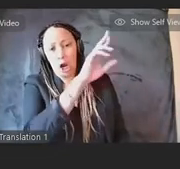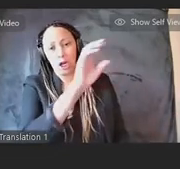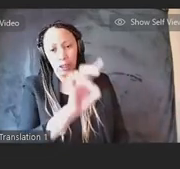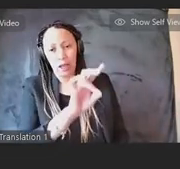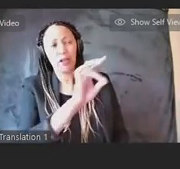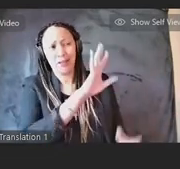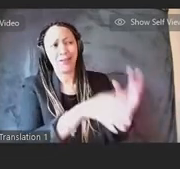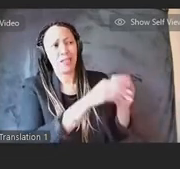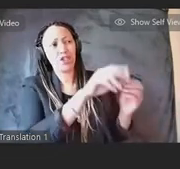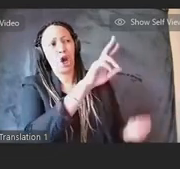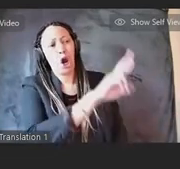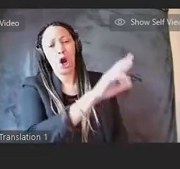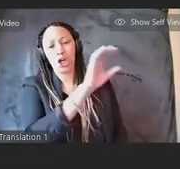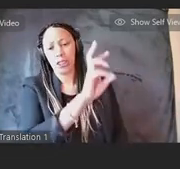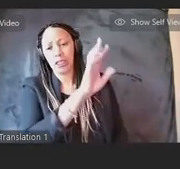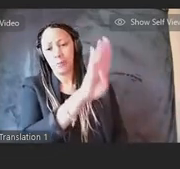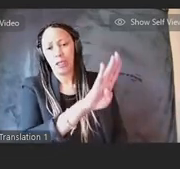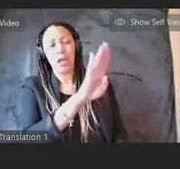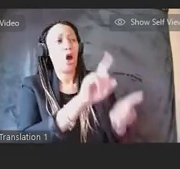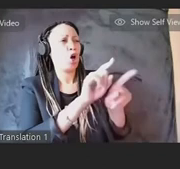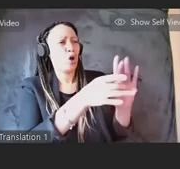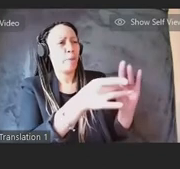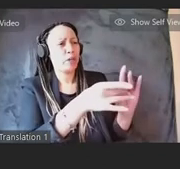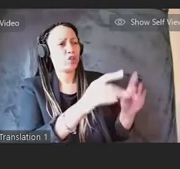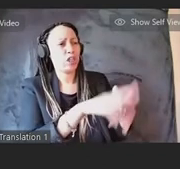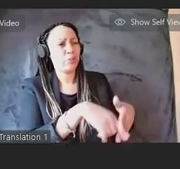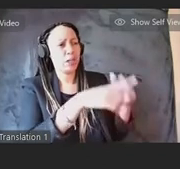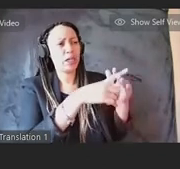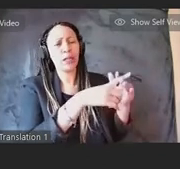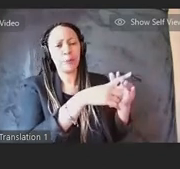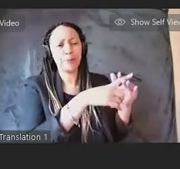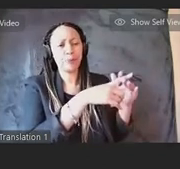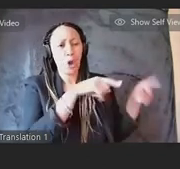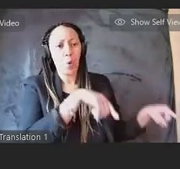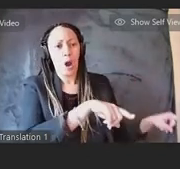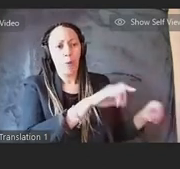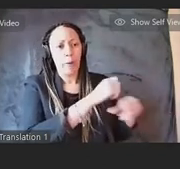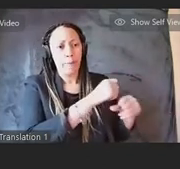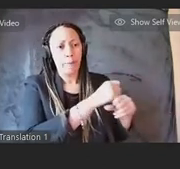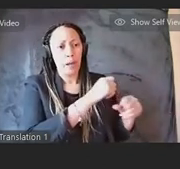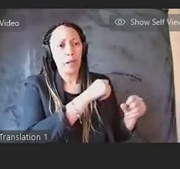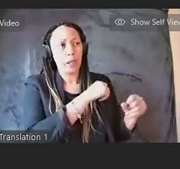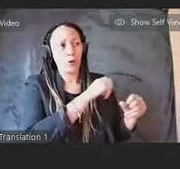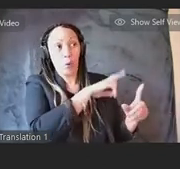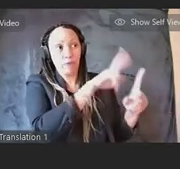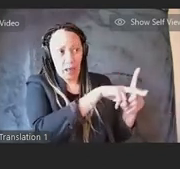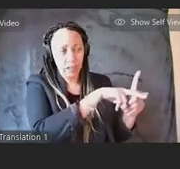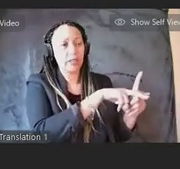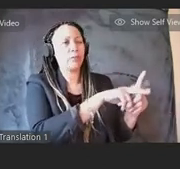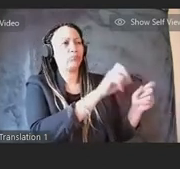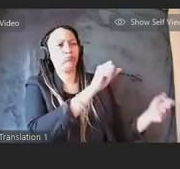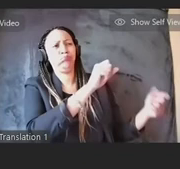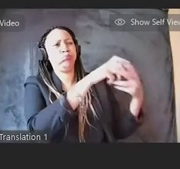to an R6B. Also, I mentioned at the beginning that while we were making those filings, there was a big dispute